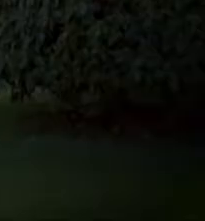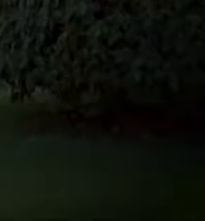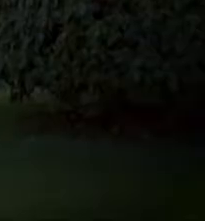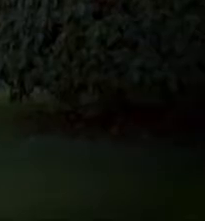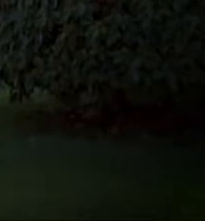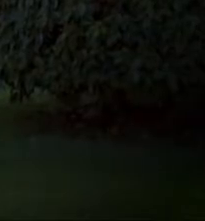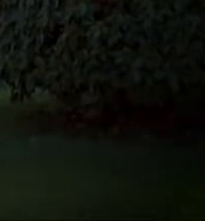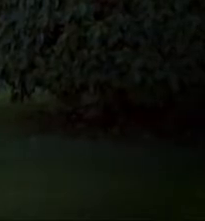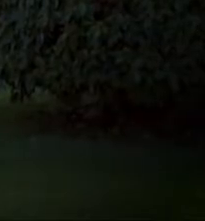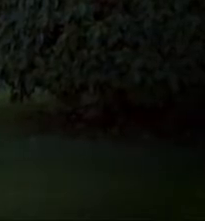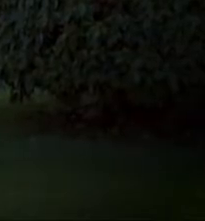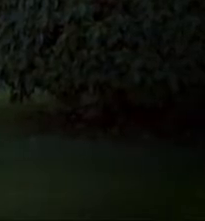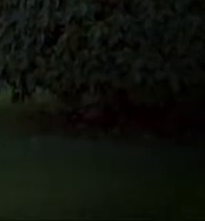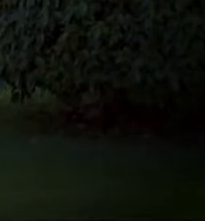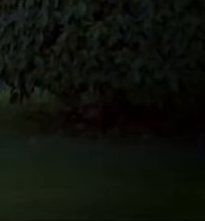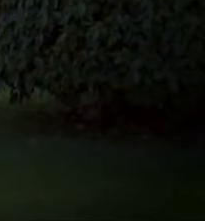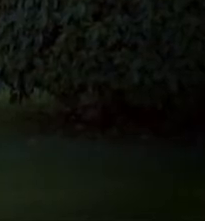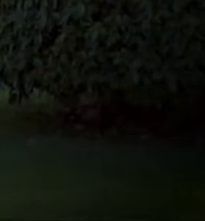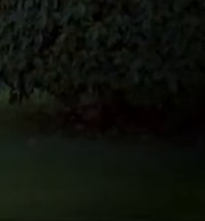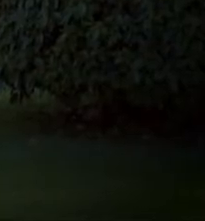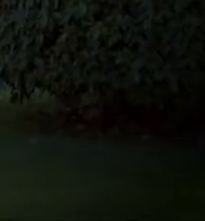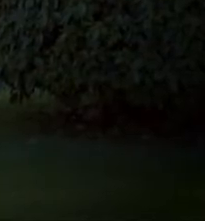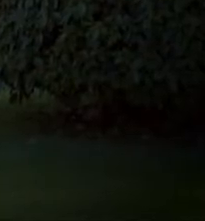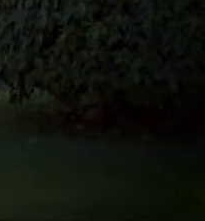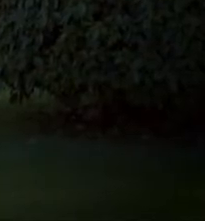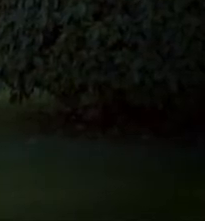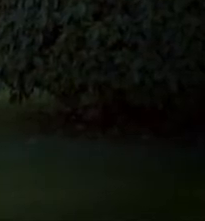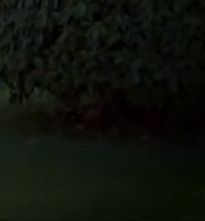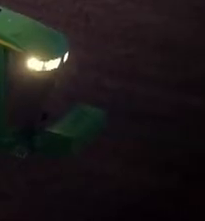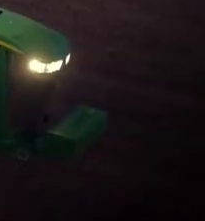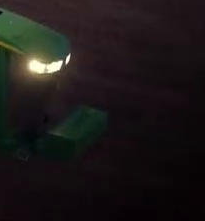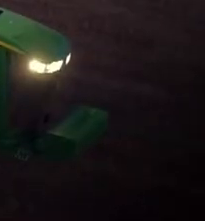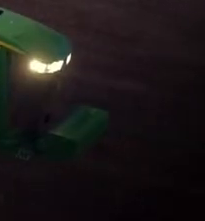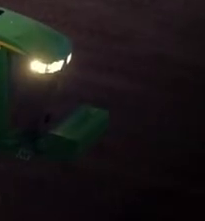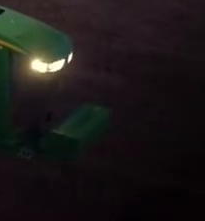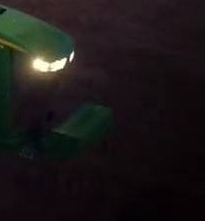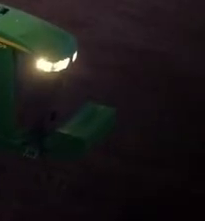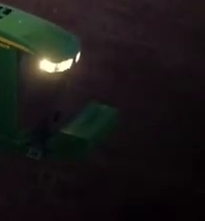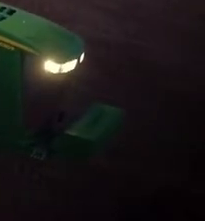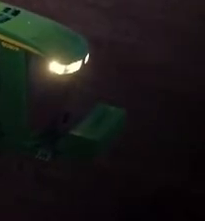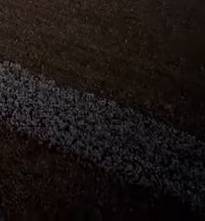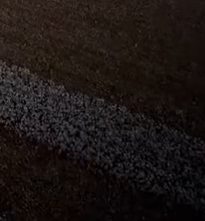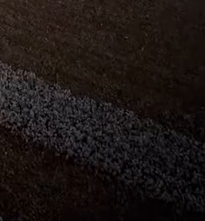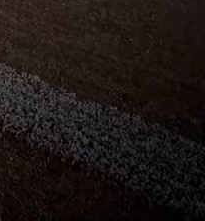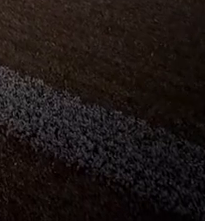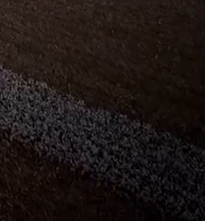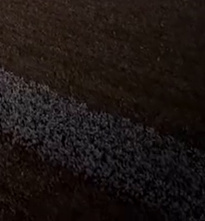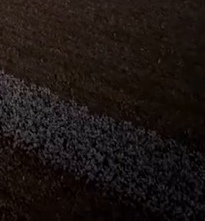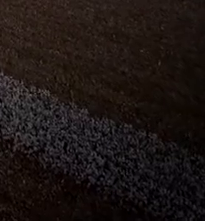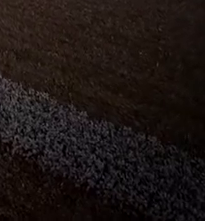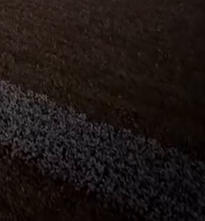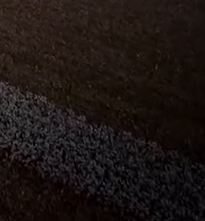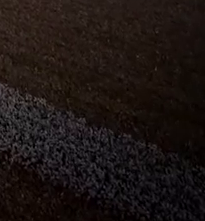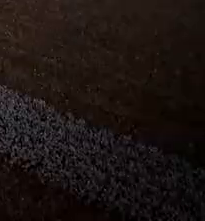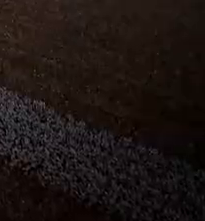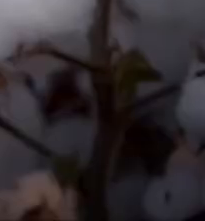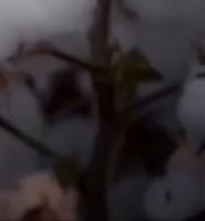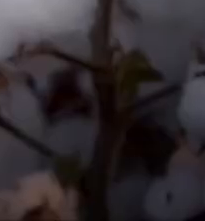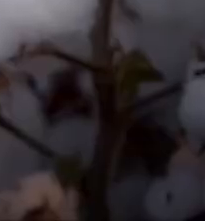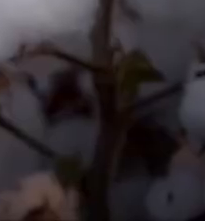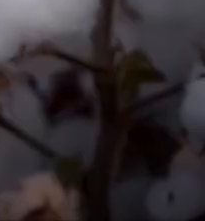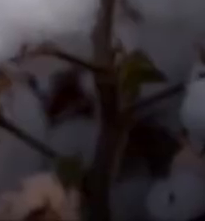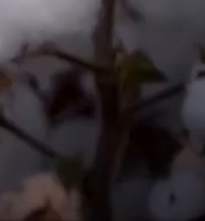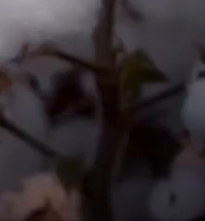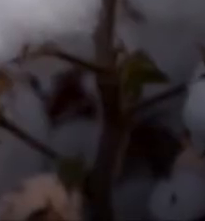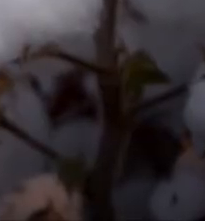for future generations. Our big dream is to positively impact future generations,